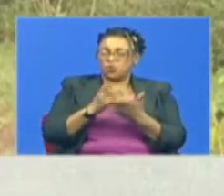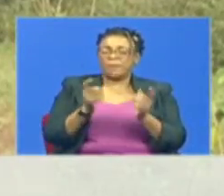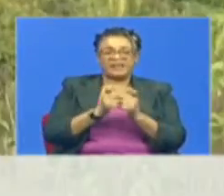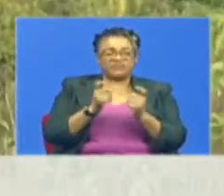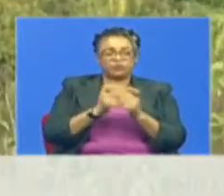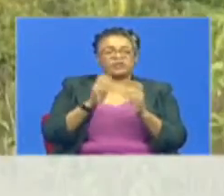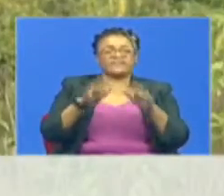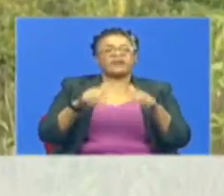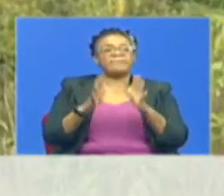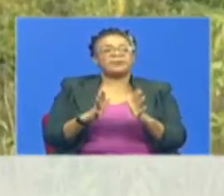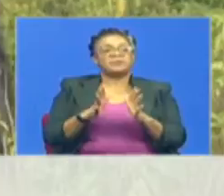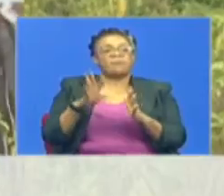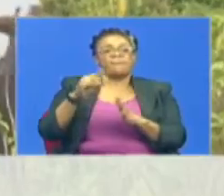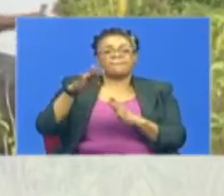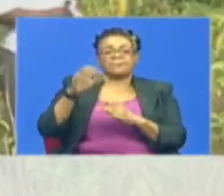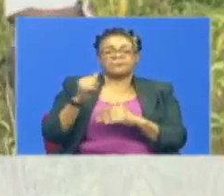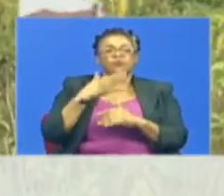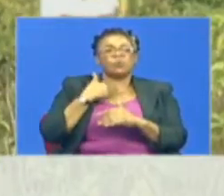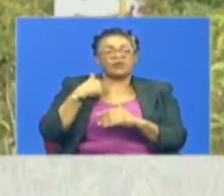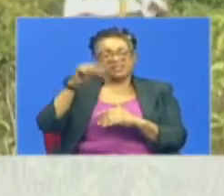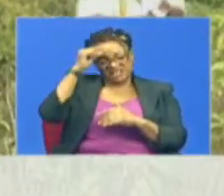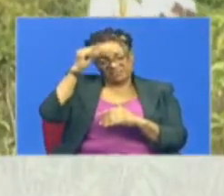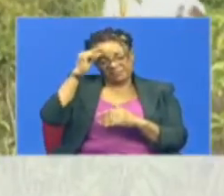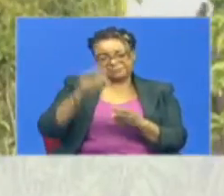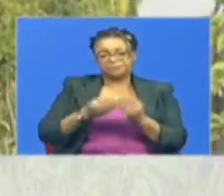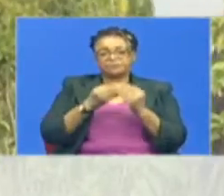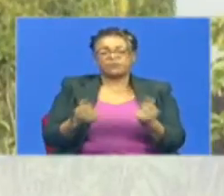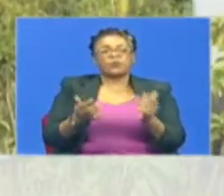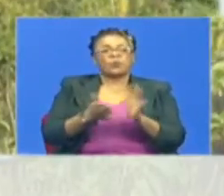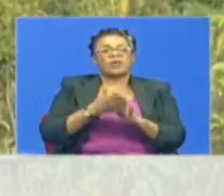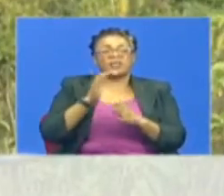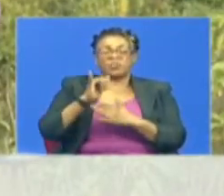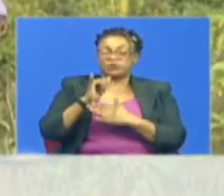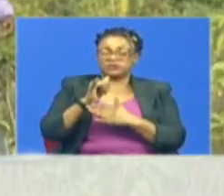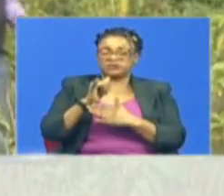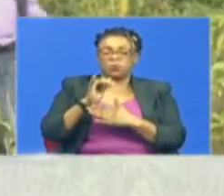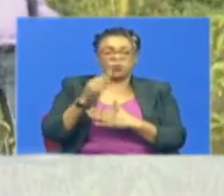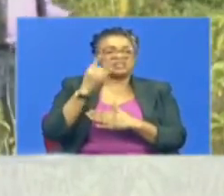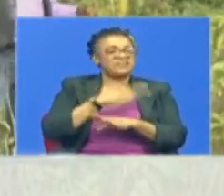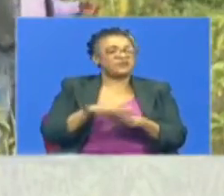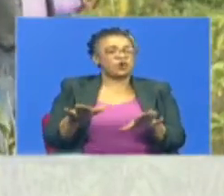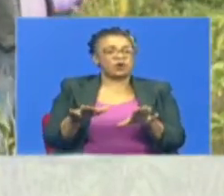MCAs want the government to deal with the sugar cartels once and for all.